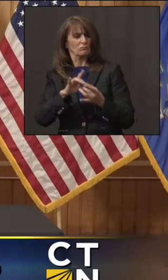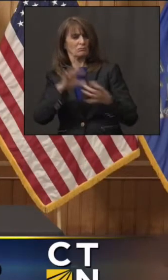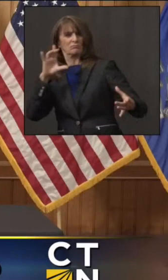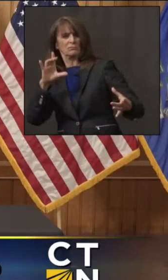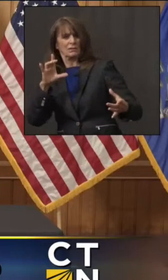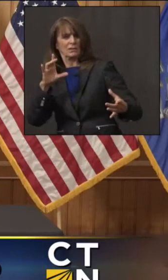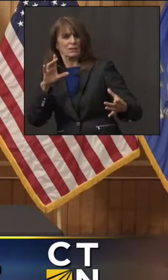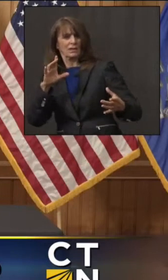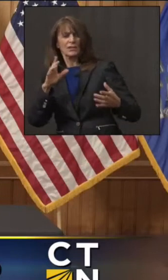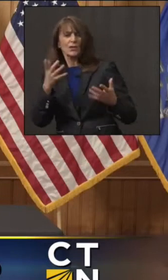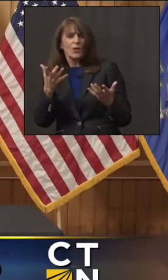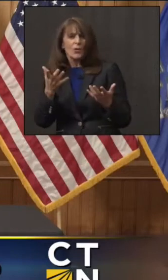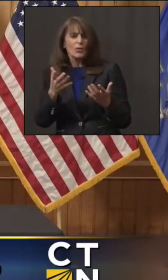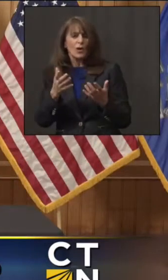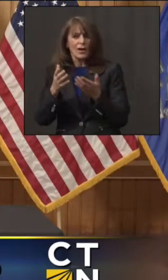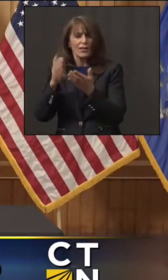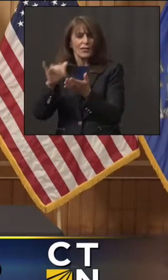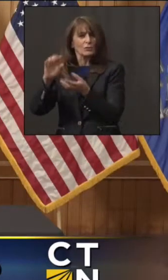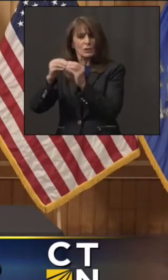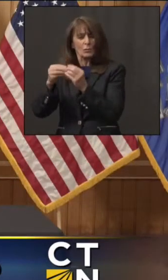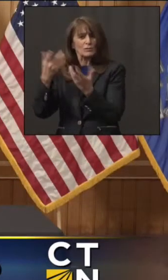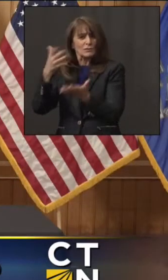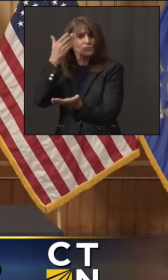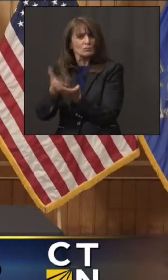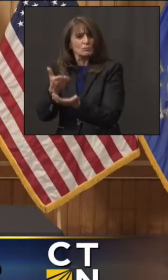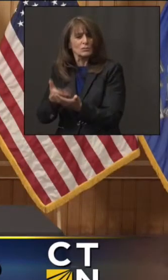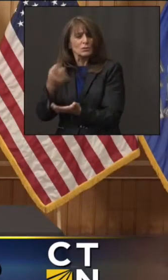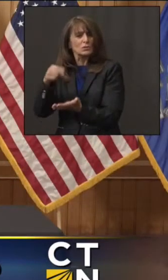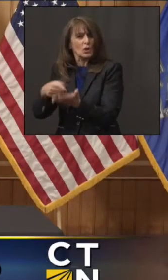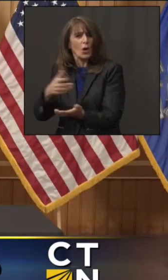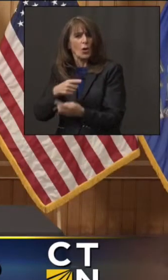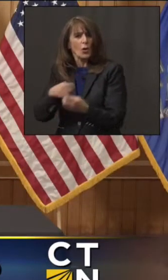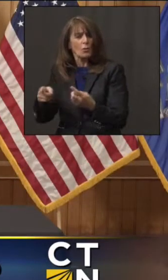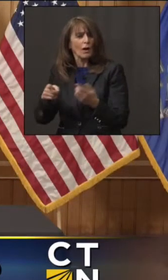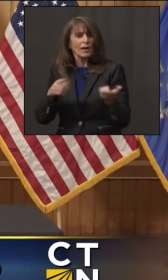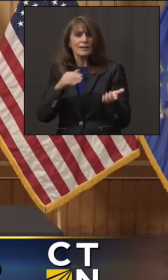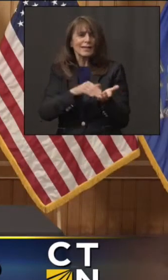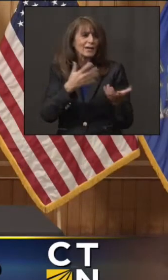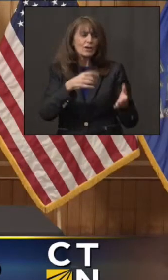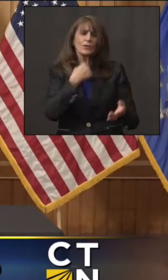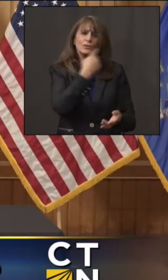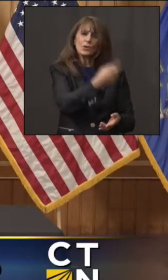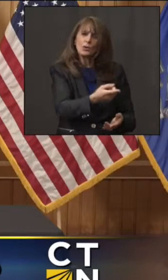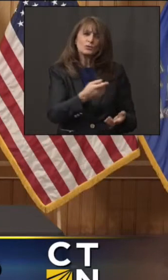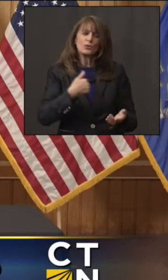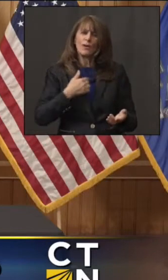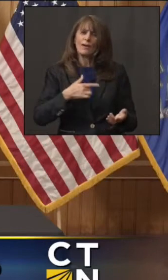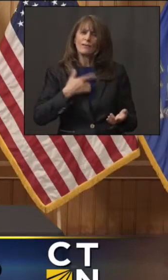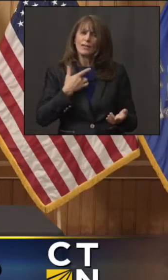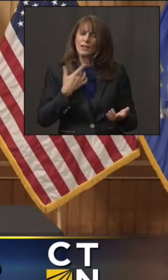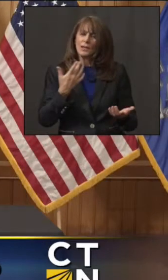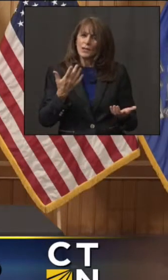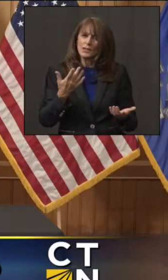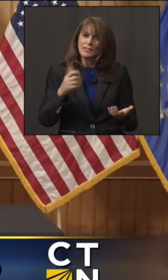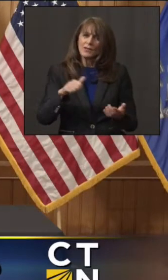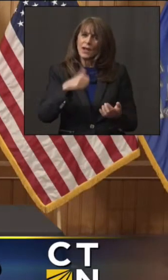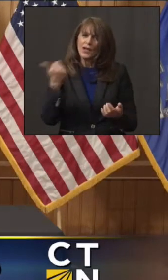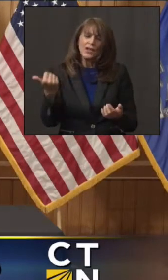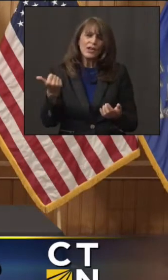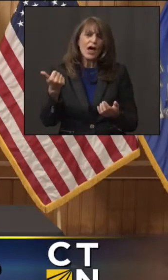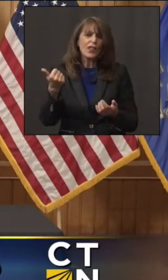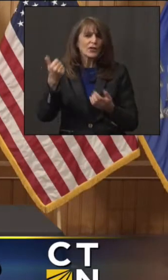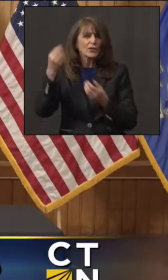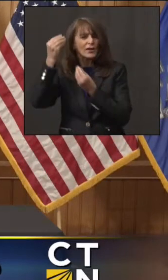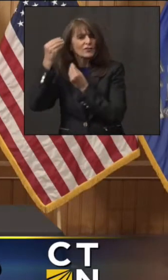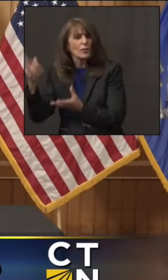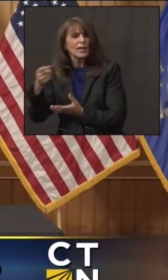can the metrics tell you that hasn't been told to you already by staff? Like, I guess, is there another set of info that you're waiting